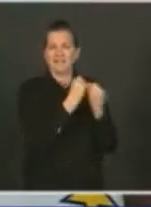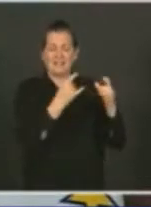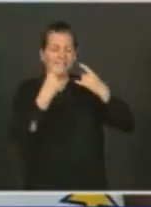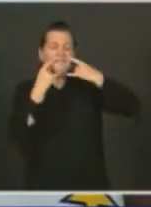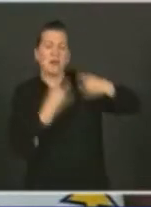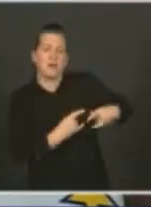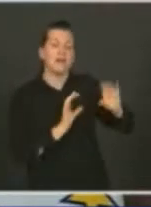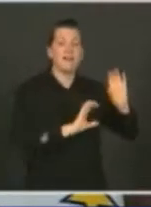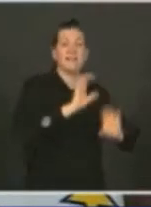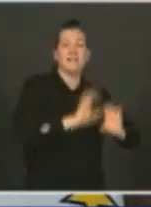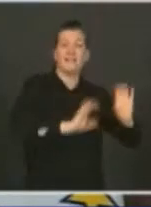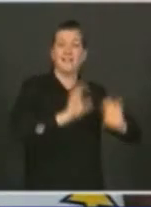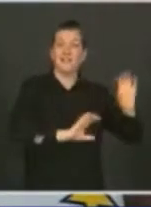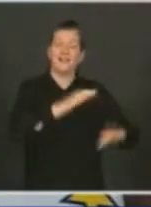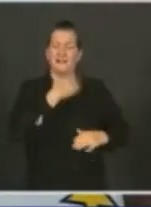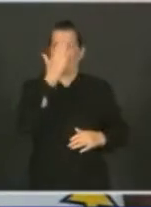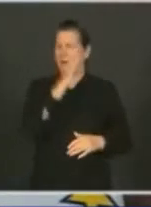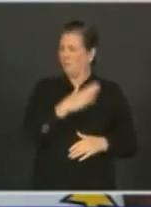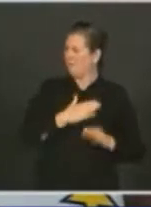feel safe,